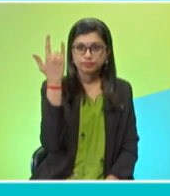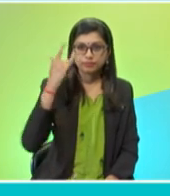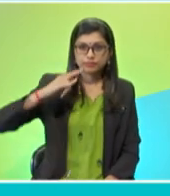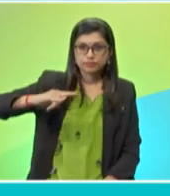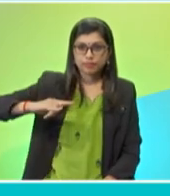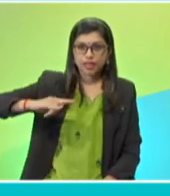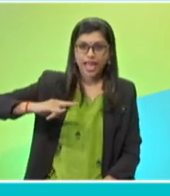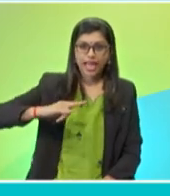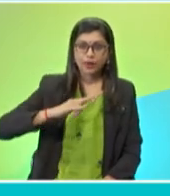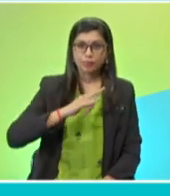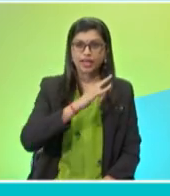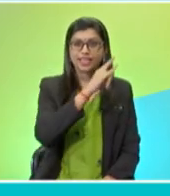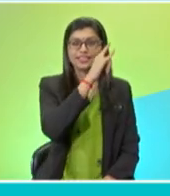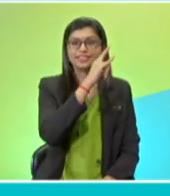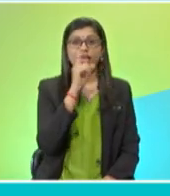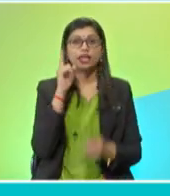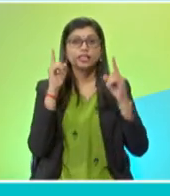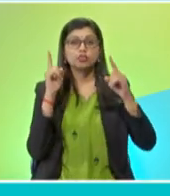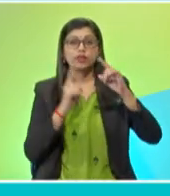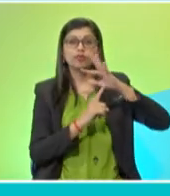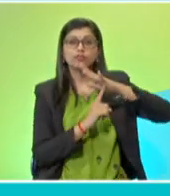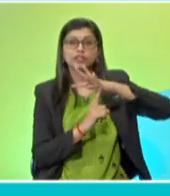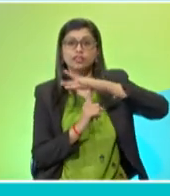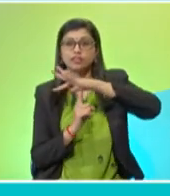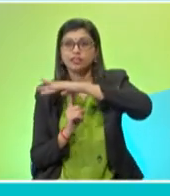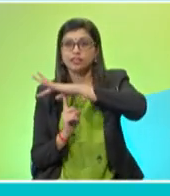transportation. Okay, next we have a helicopter.